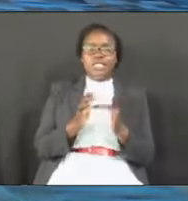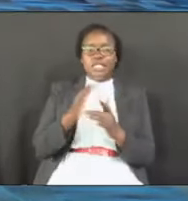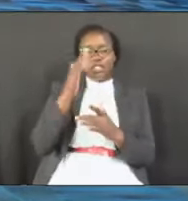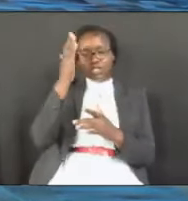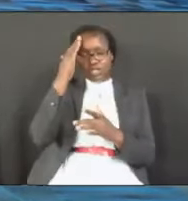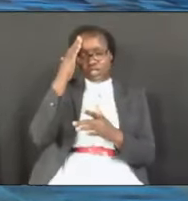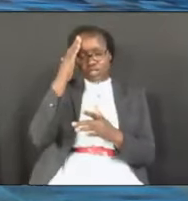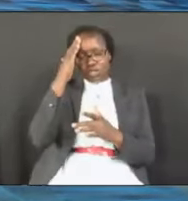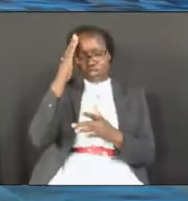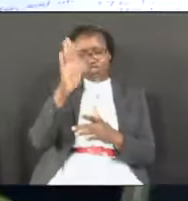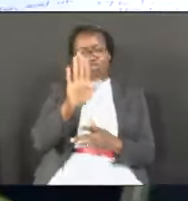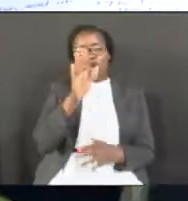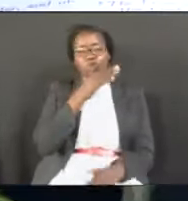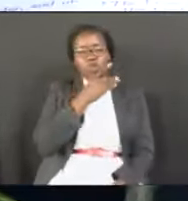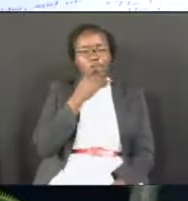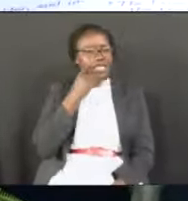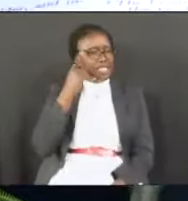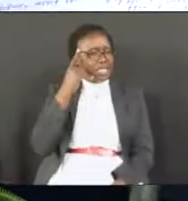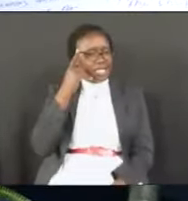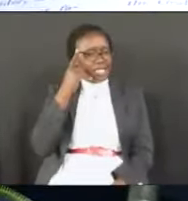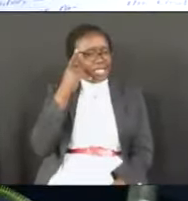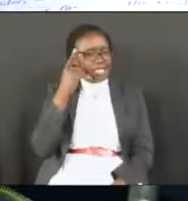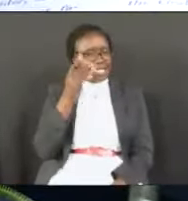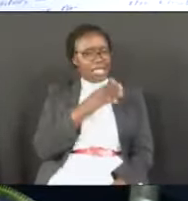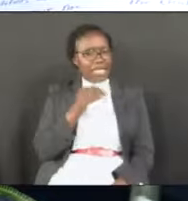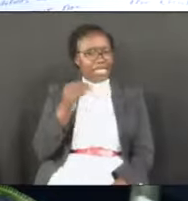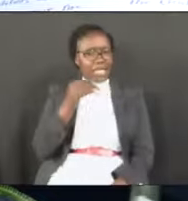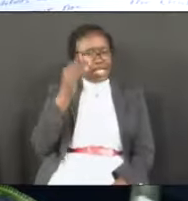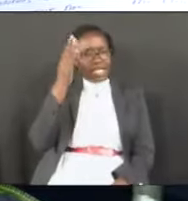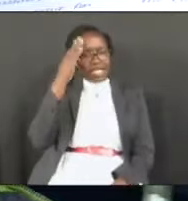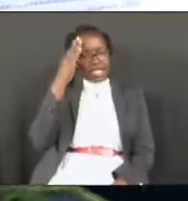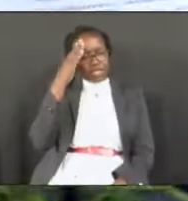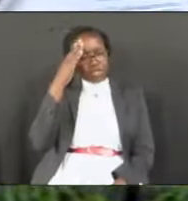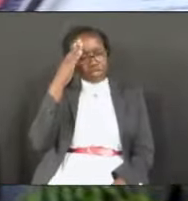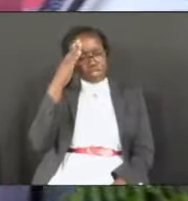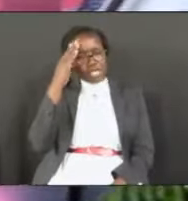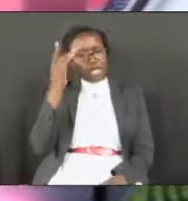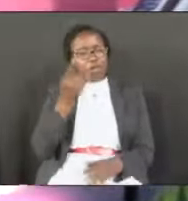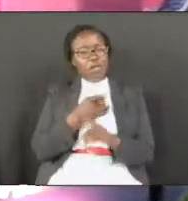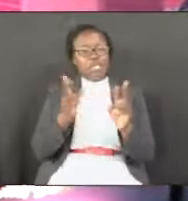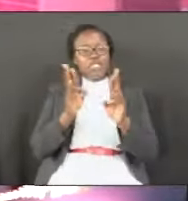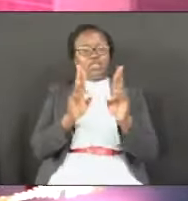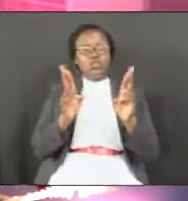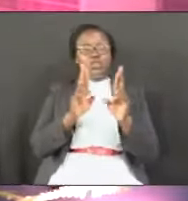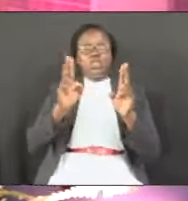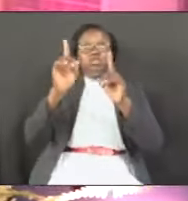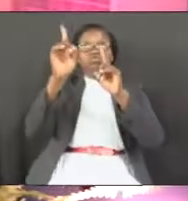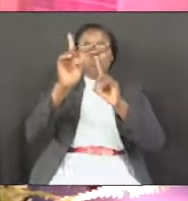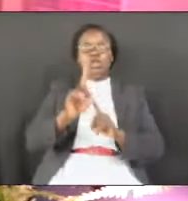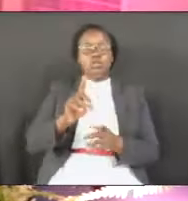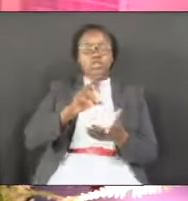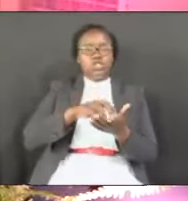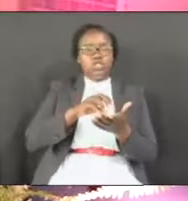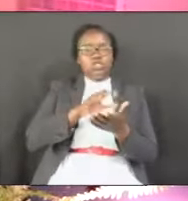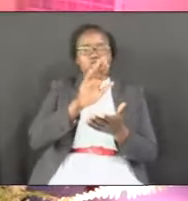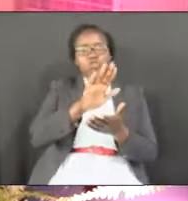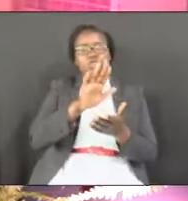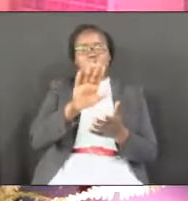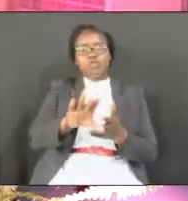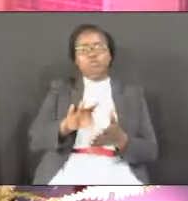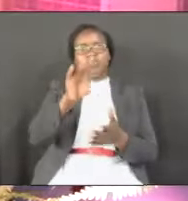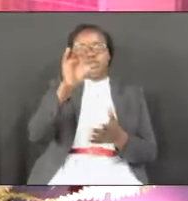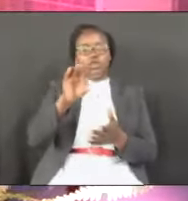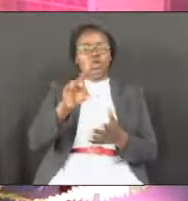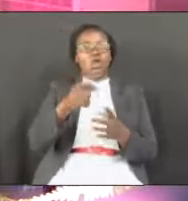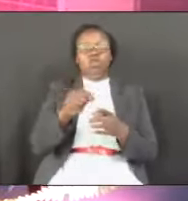knows your wilderness. And he does not just know, but he is willing to come into your situation and pick you from that